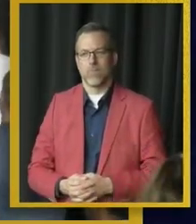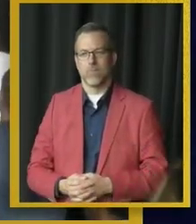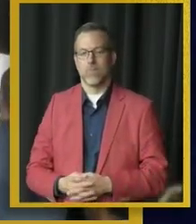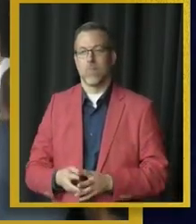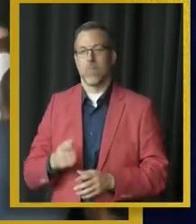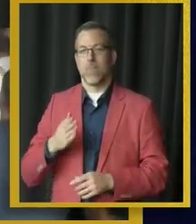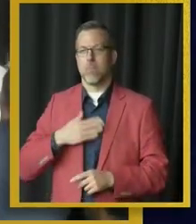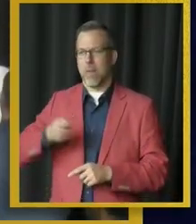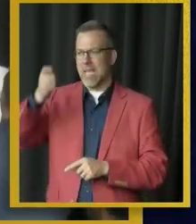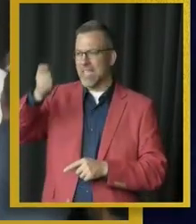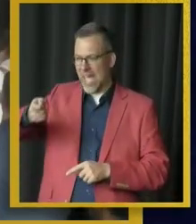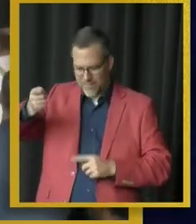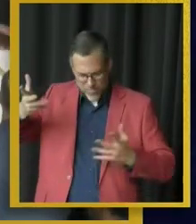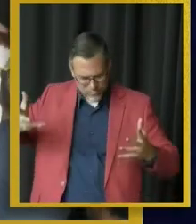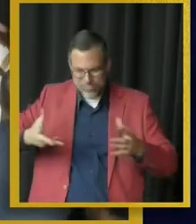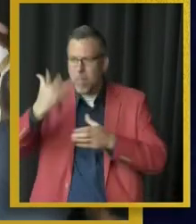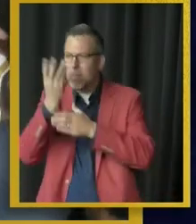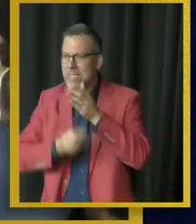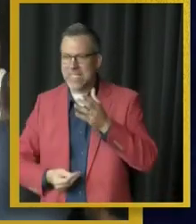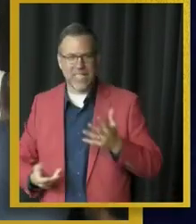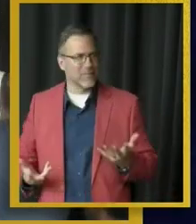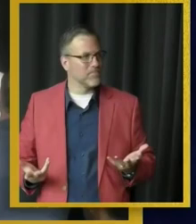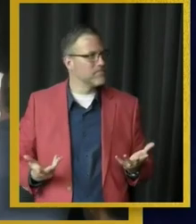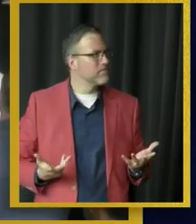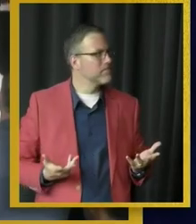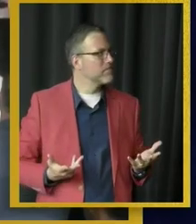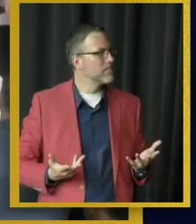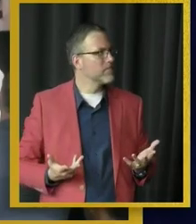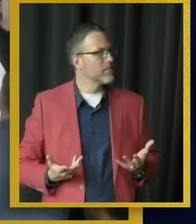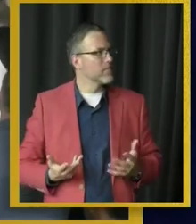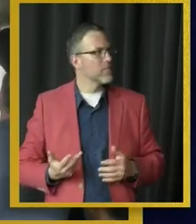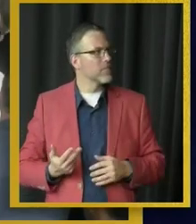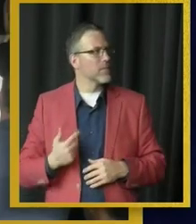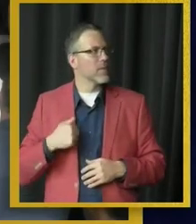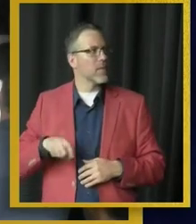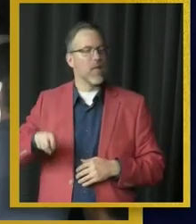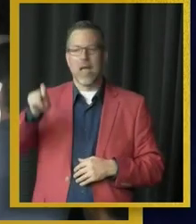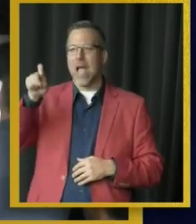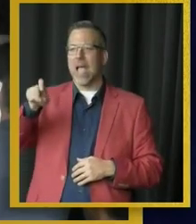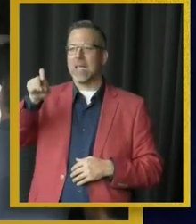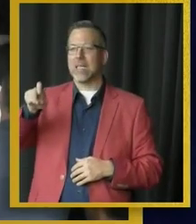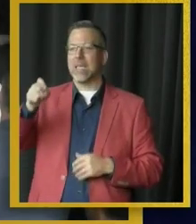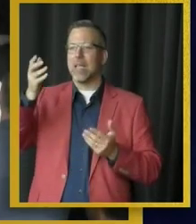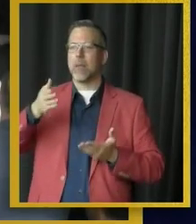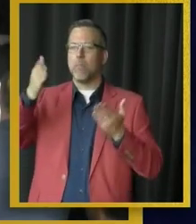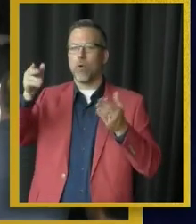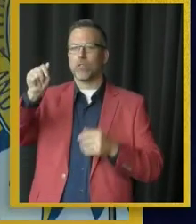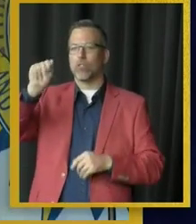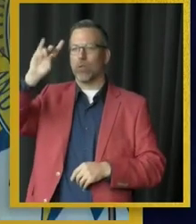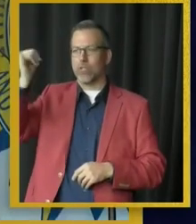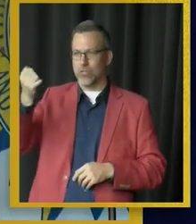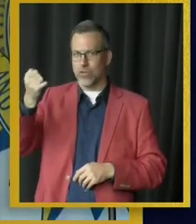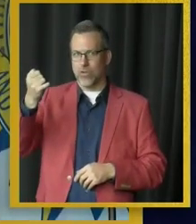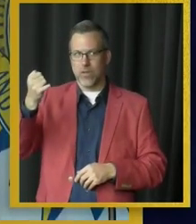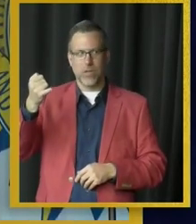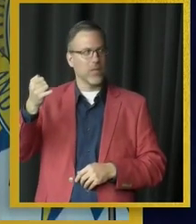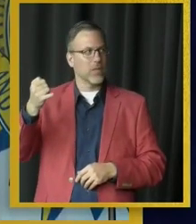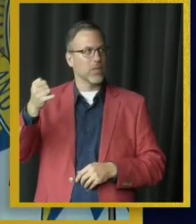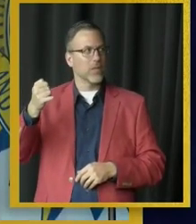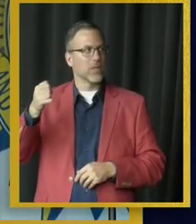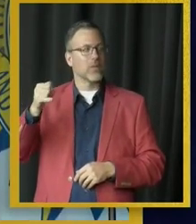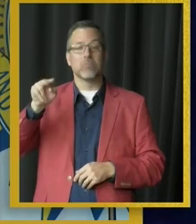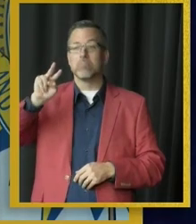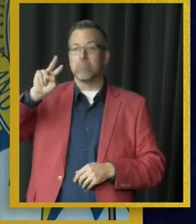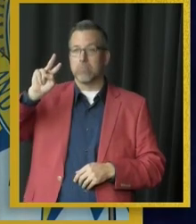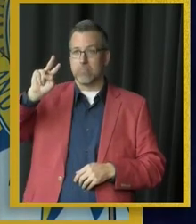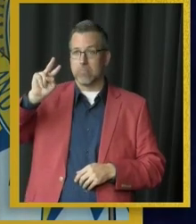Gavel is now missing, but I need a motion to adjourn from the council, and a motion properly